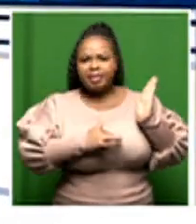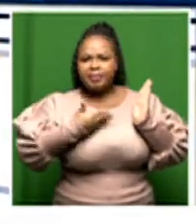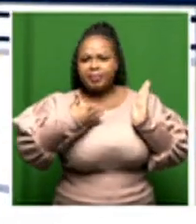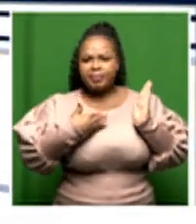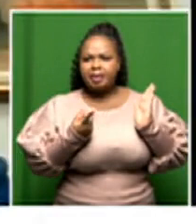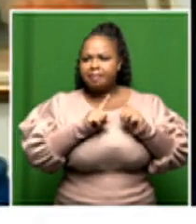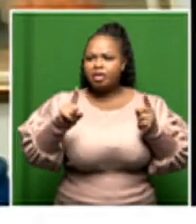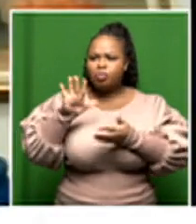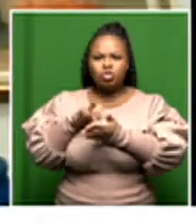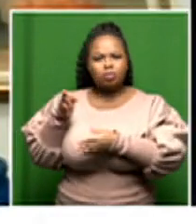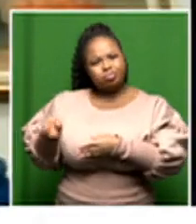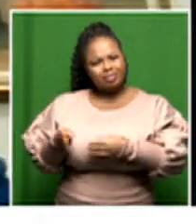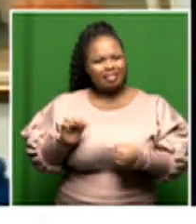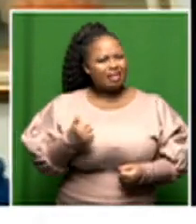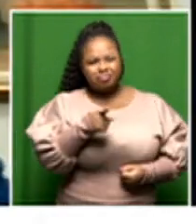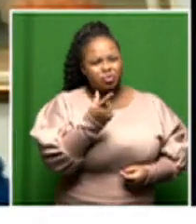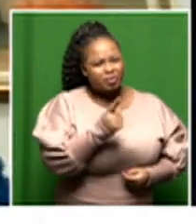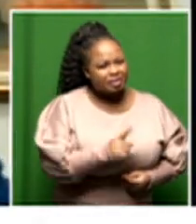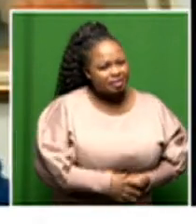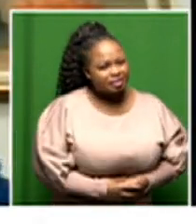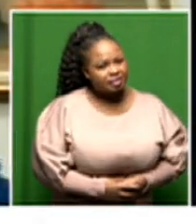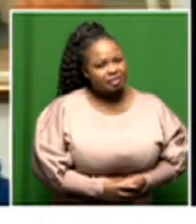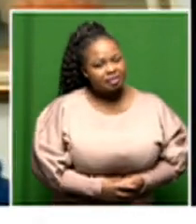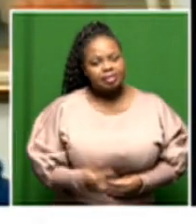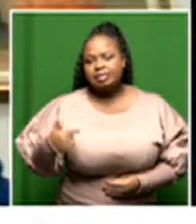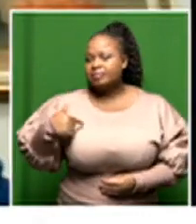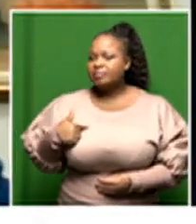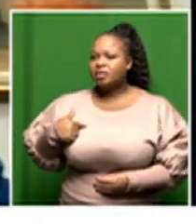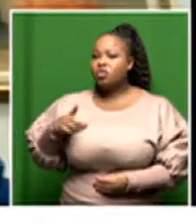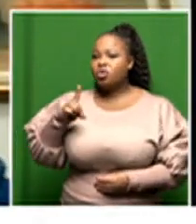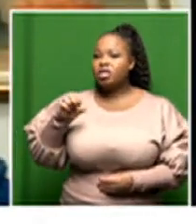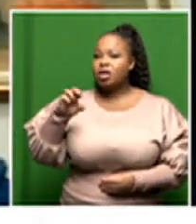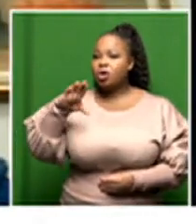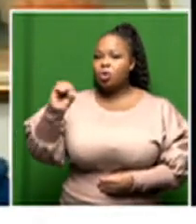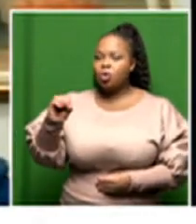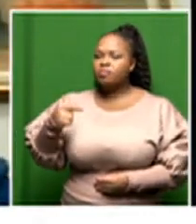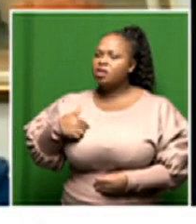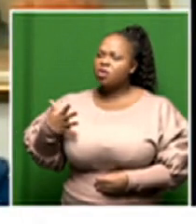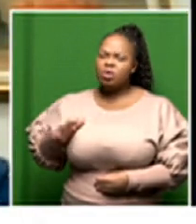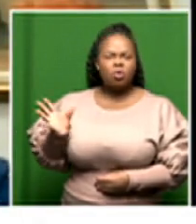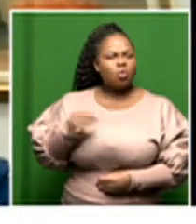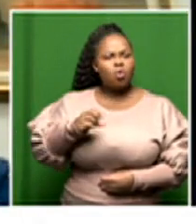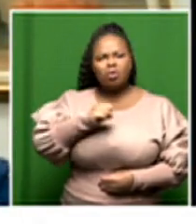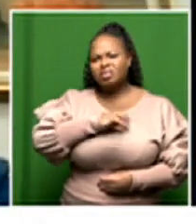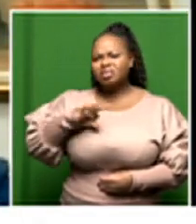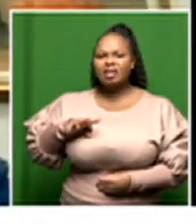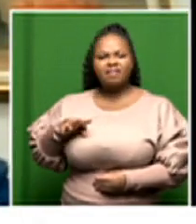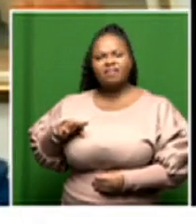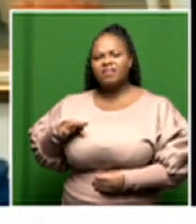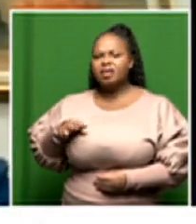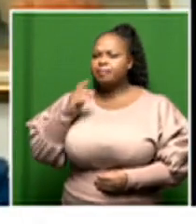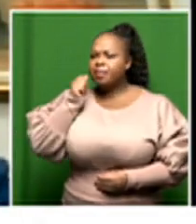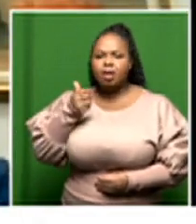No, I don't want to lose a single person from DIRCO. We have a really excellent crop of men and